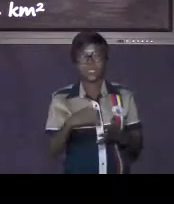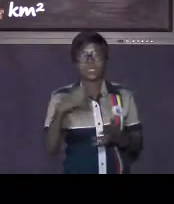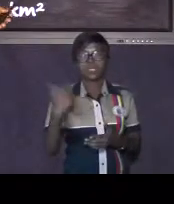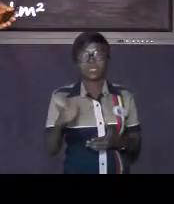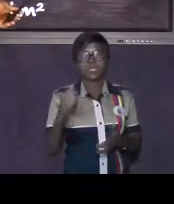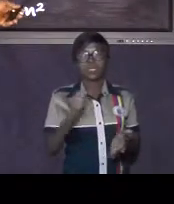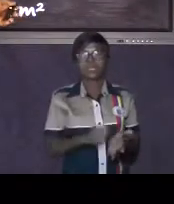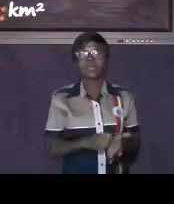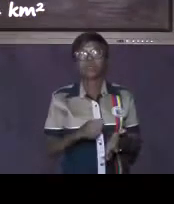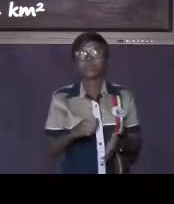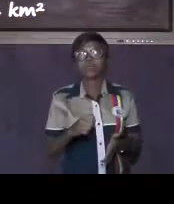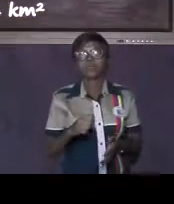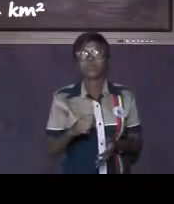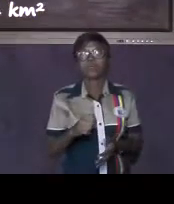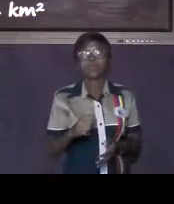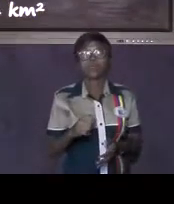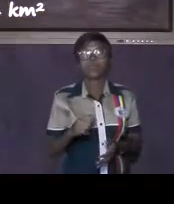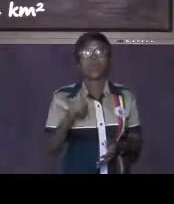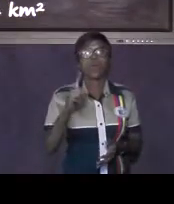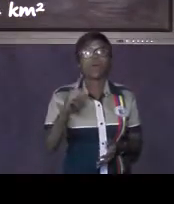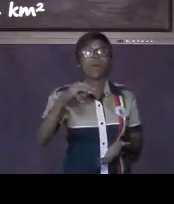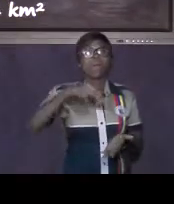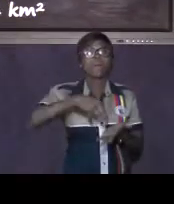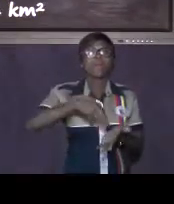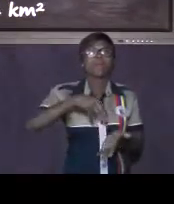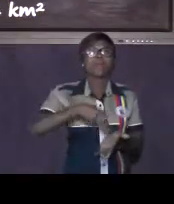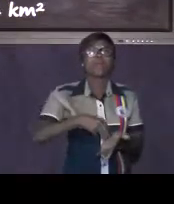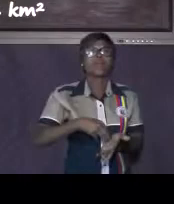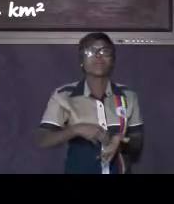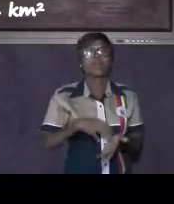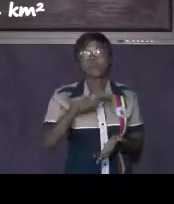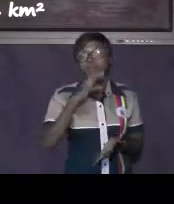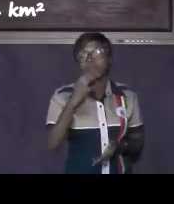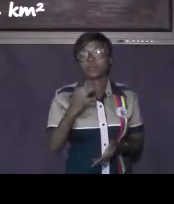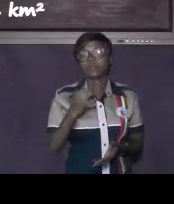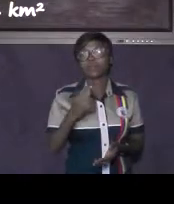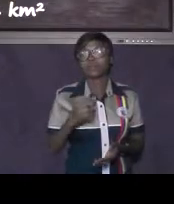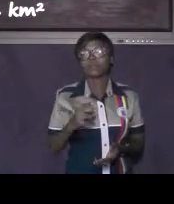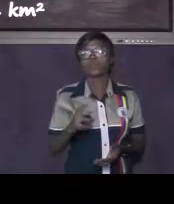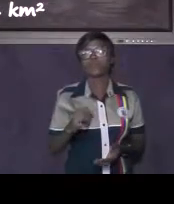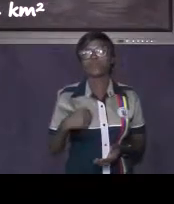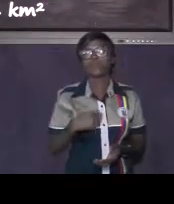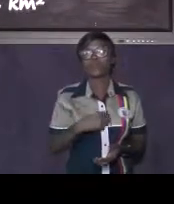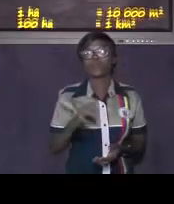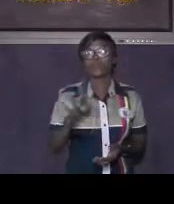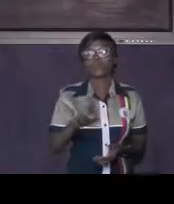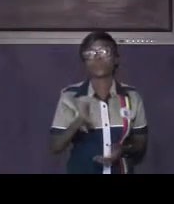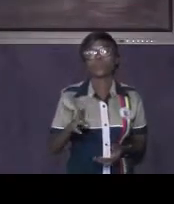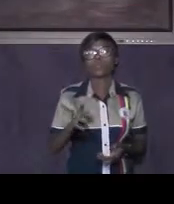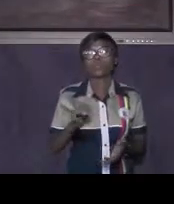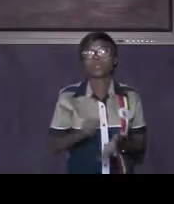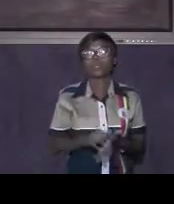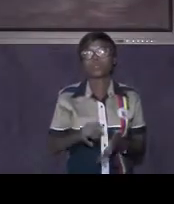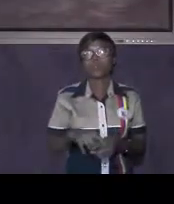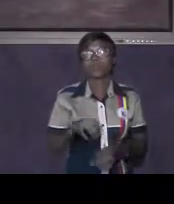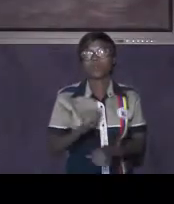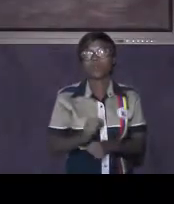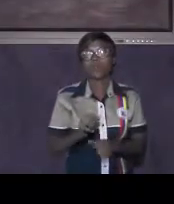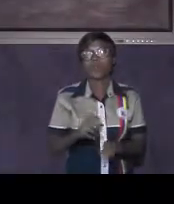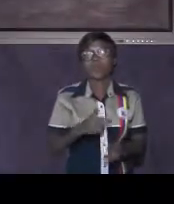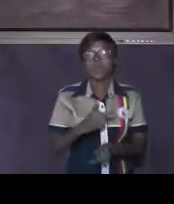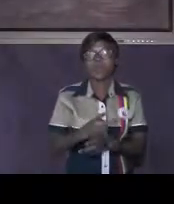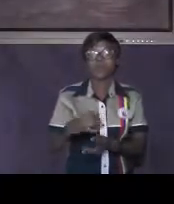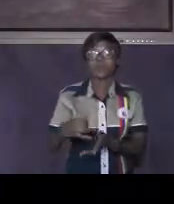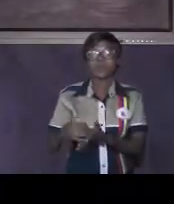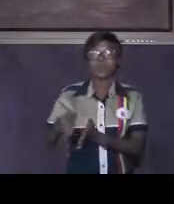is 10,000 square meters. And 1 million square meters is 1 kilometer squared. So we'll use that to work. See, I've